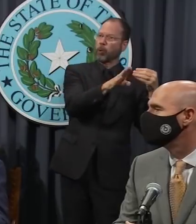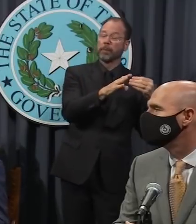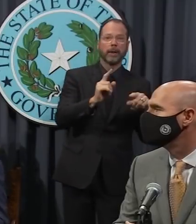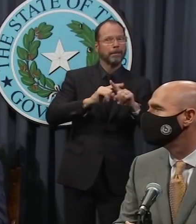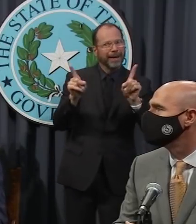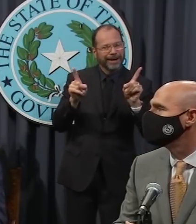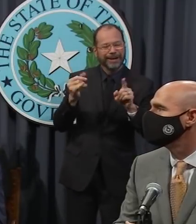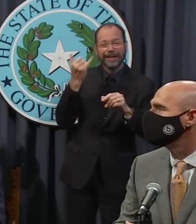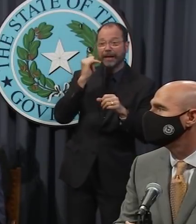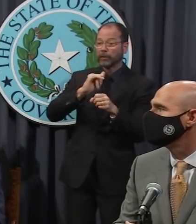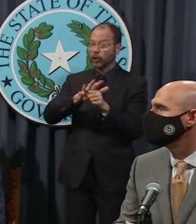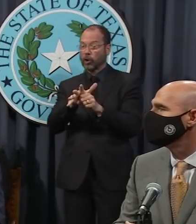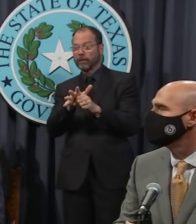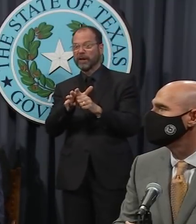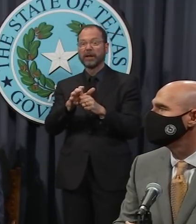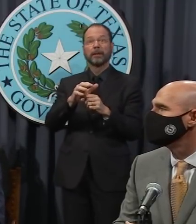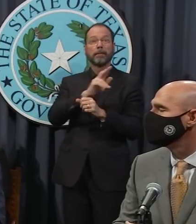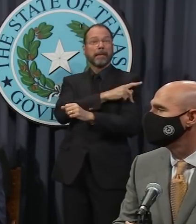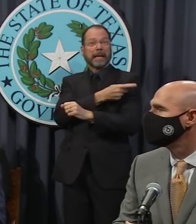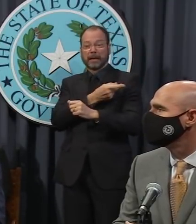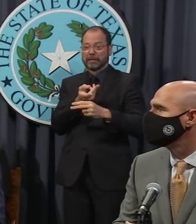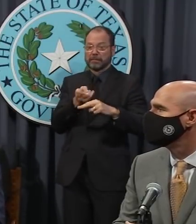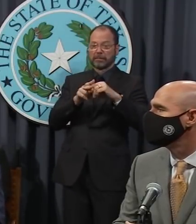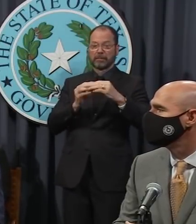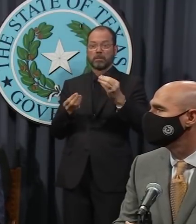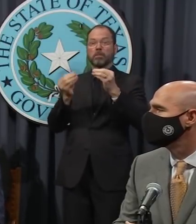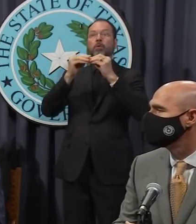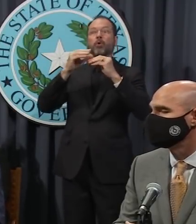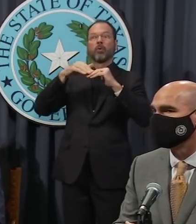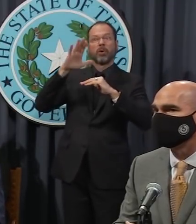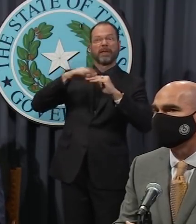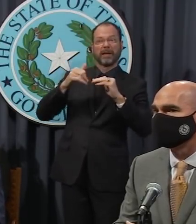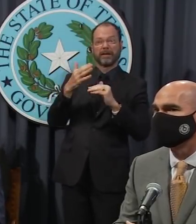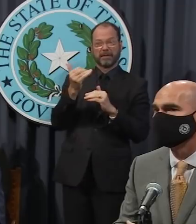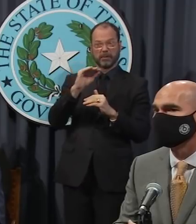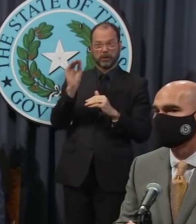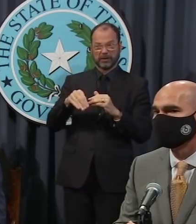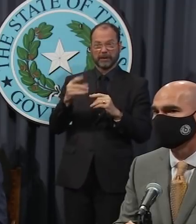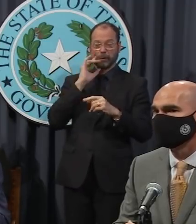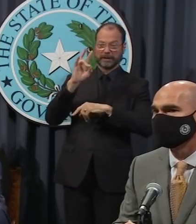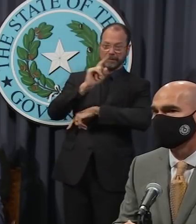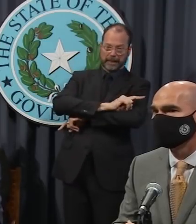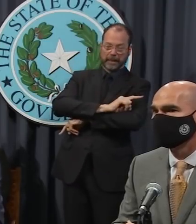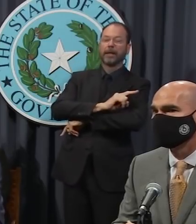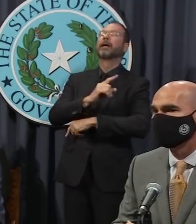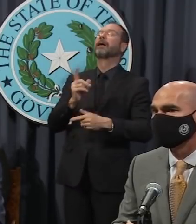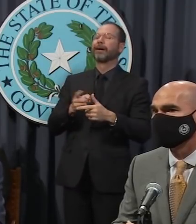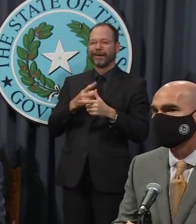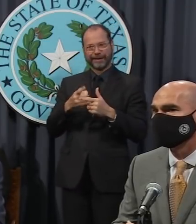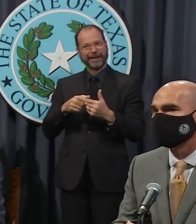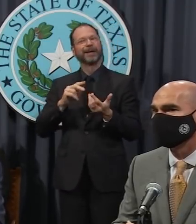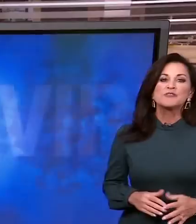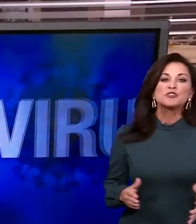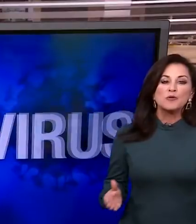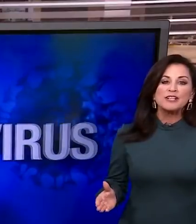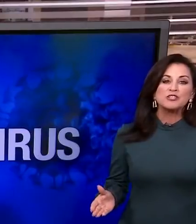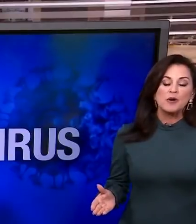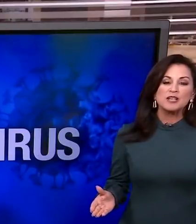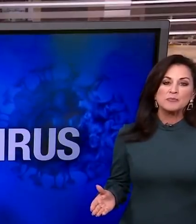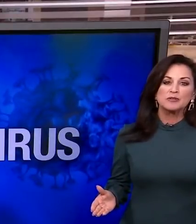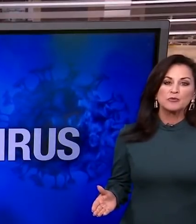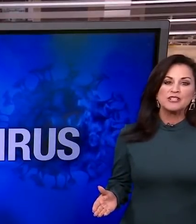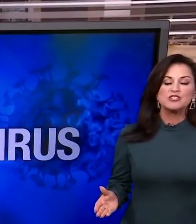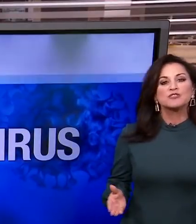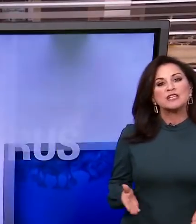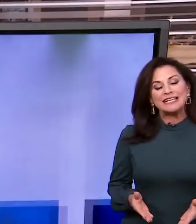If COVID hospitalizations rise above 15% for 7 consecutive days, then course correction is going to be needed. Of the